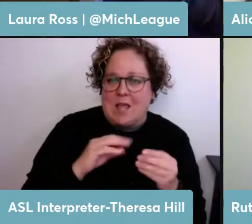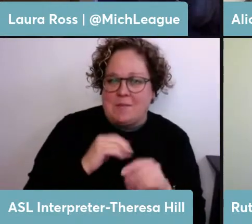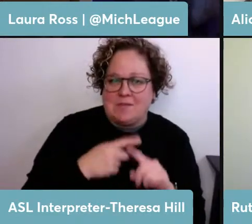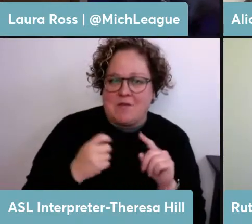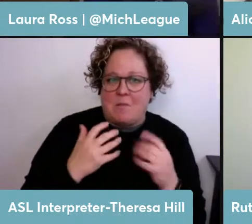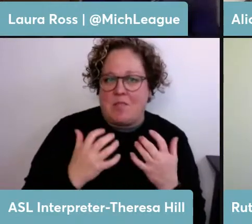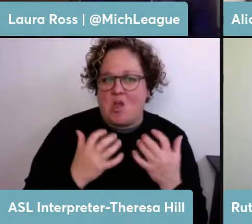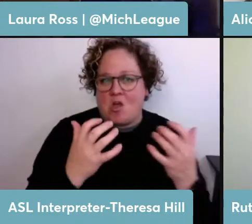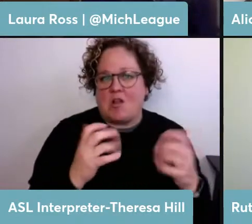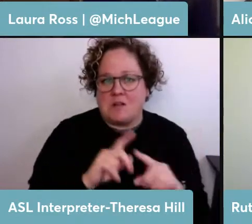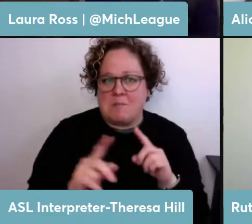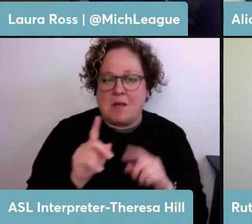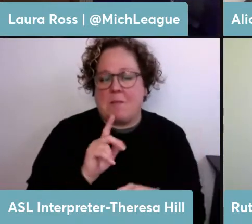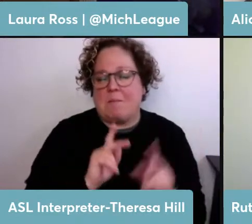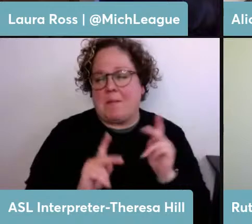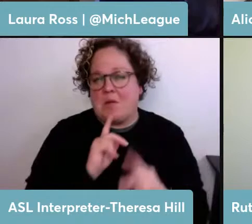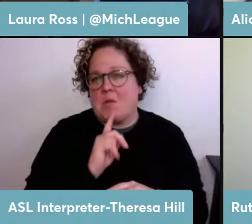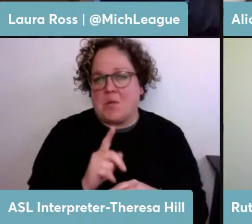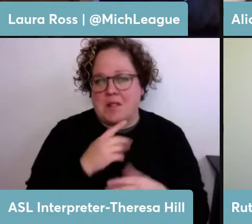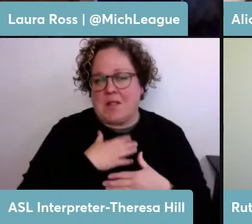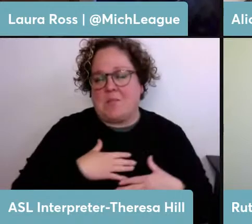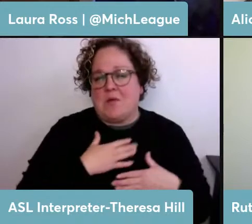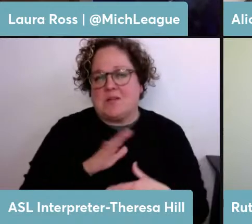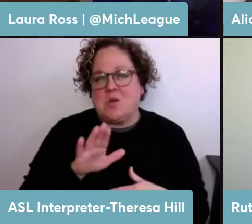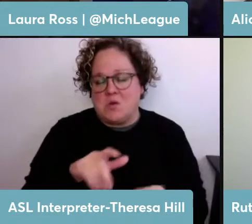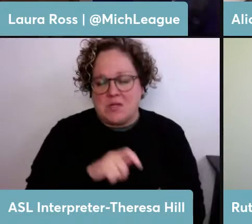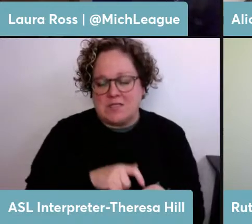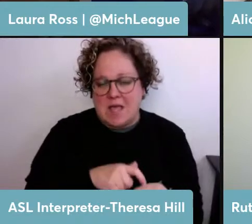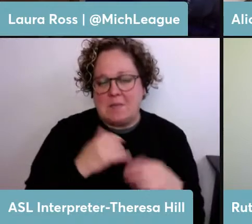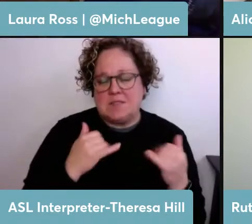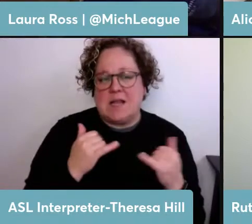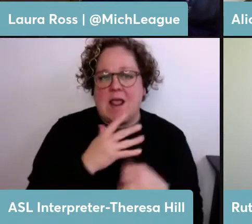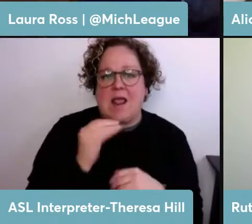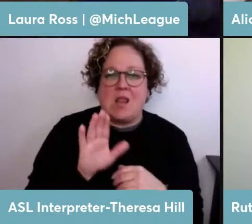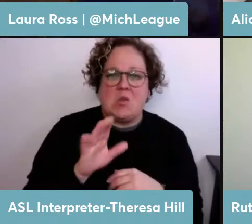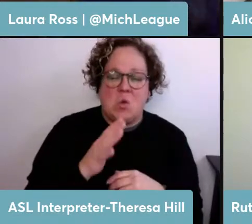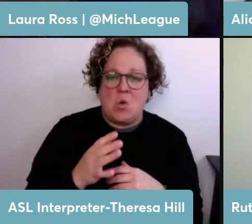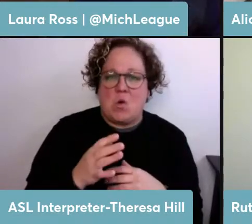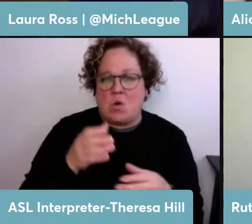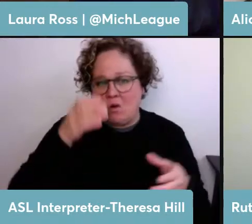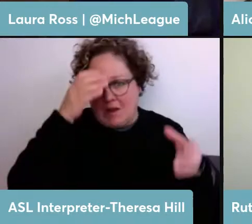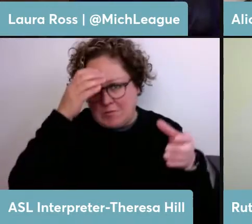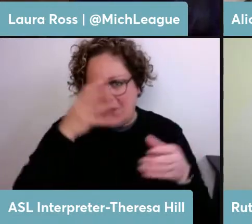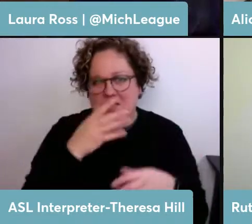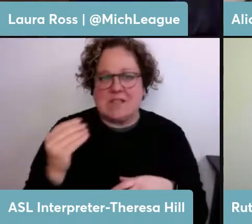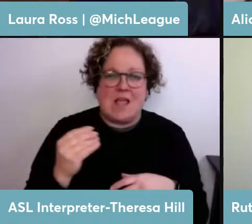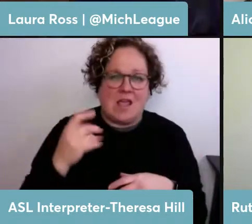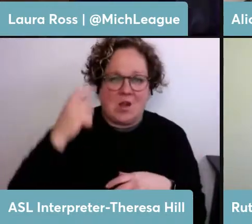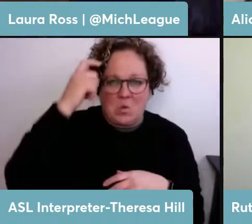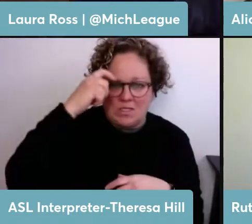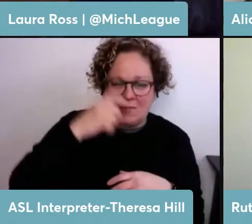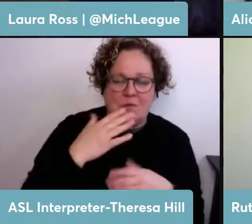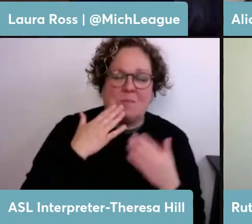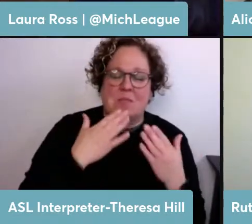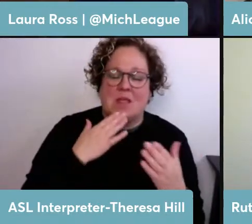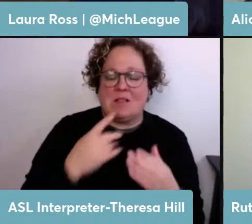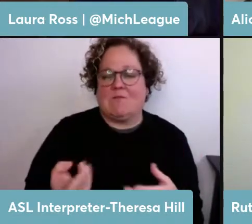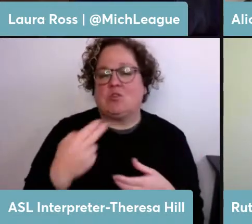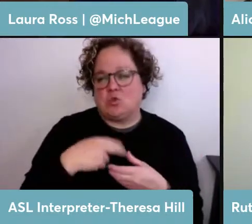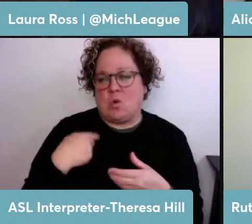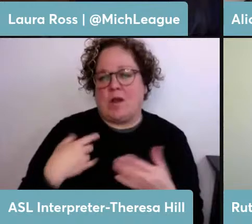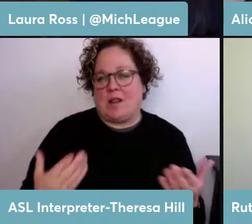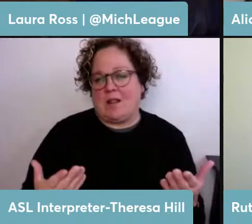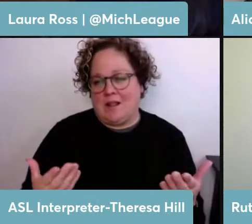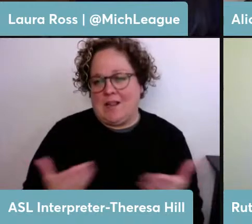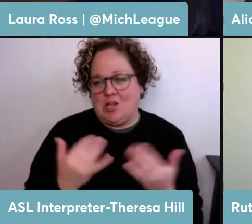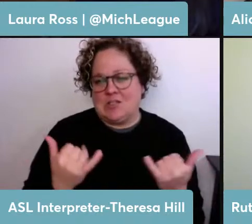really appreciative of your time today and your expertise and your wisdom. So thanks again for being part of this. I am going to